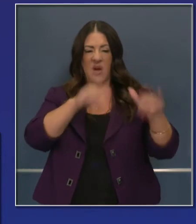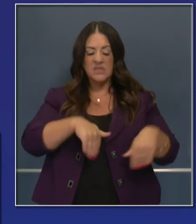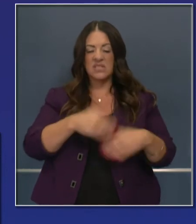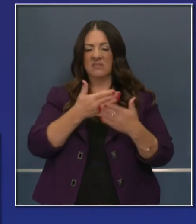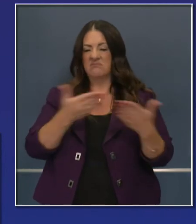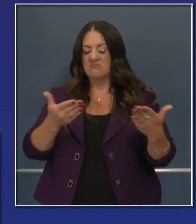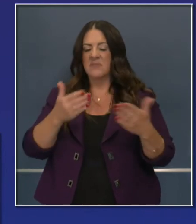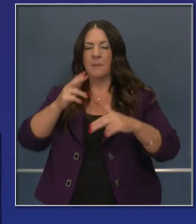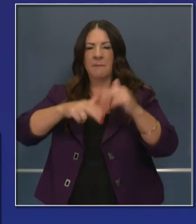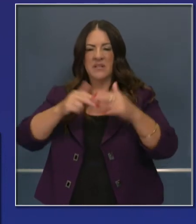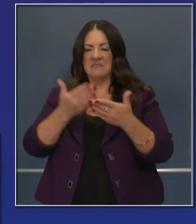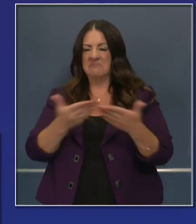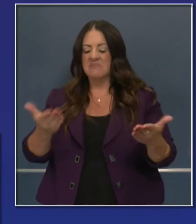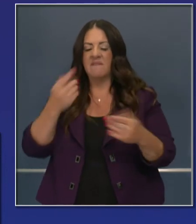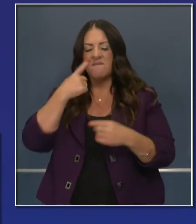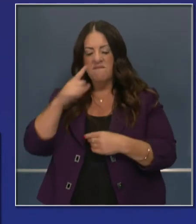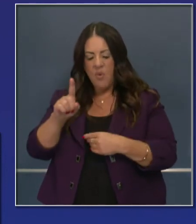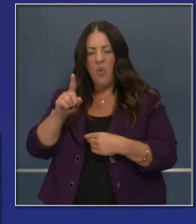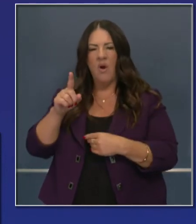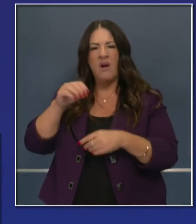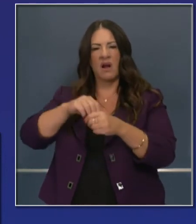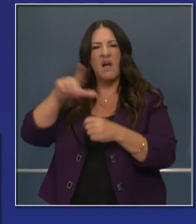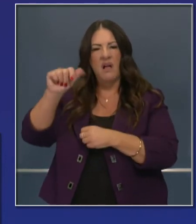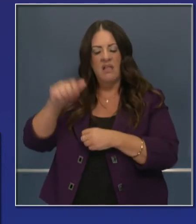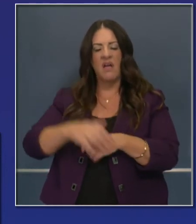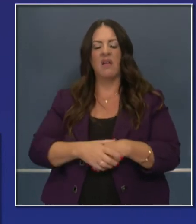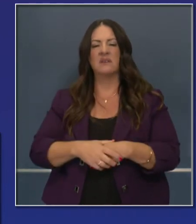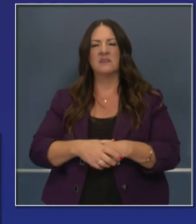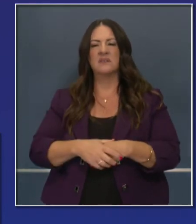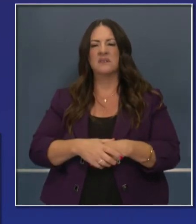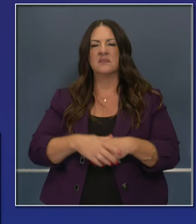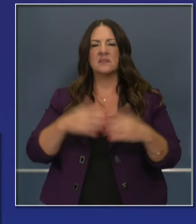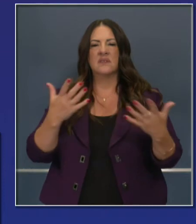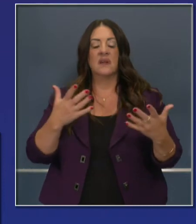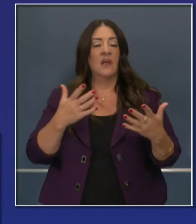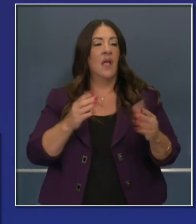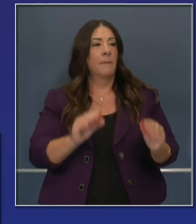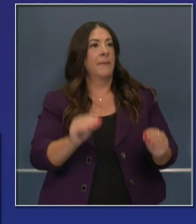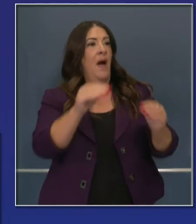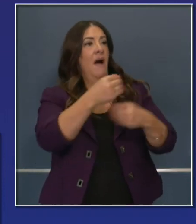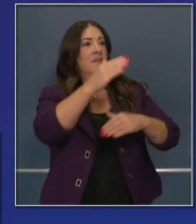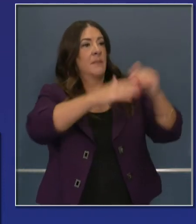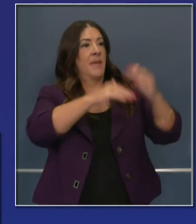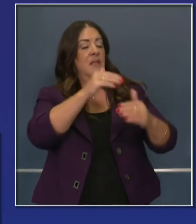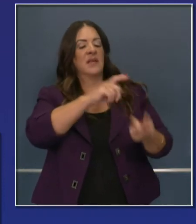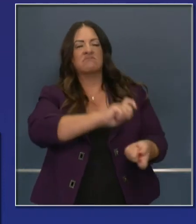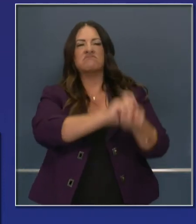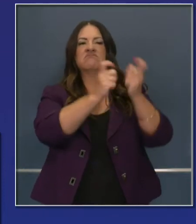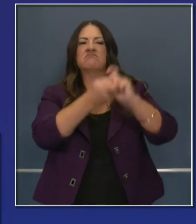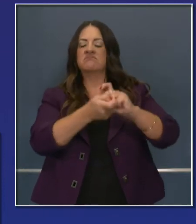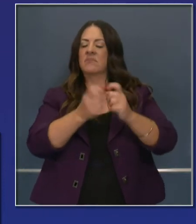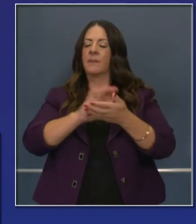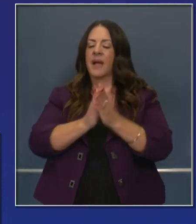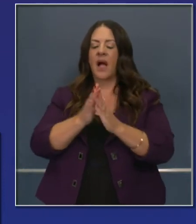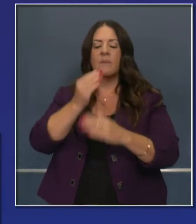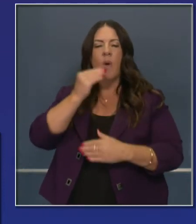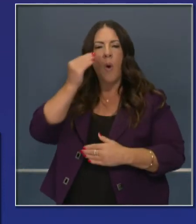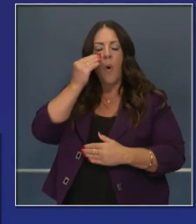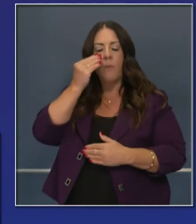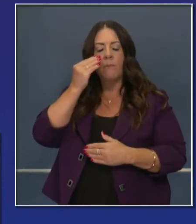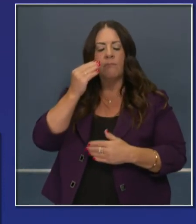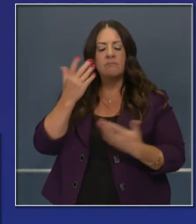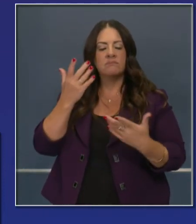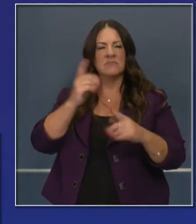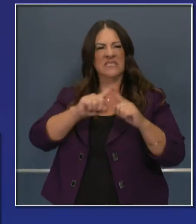Beach, 100 units, Santa Barbara, an office conversion project into permanent housing with wraparound service. That's an area